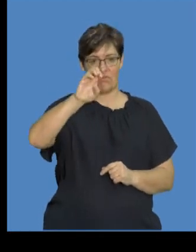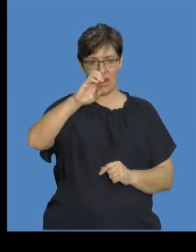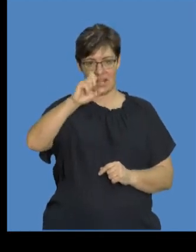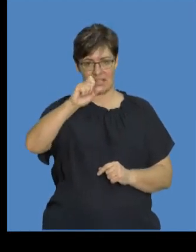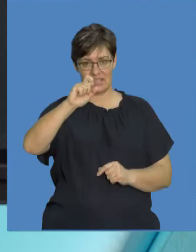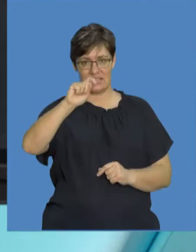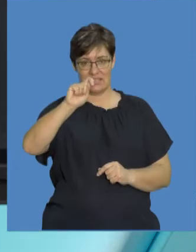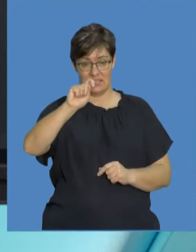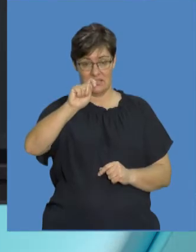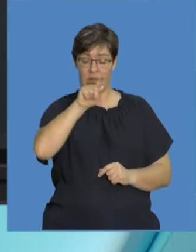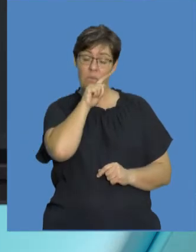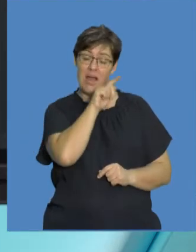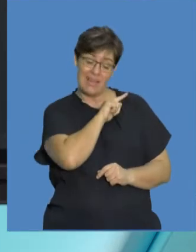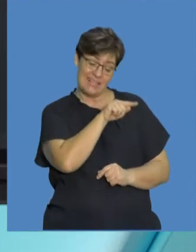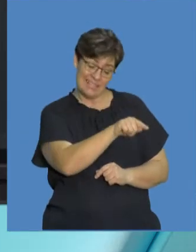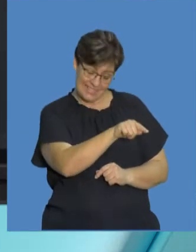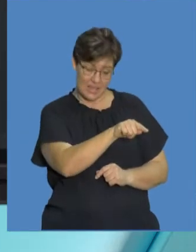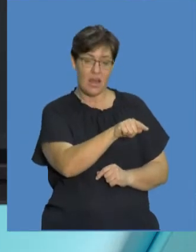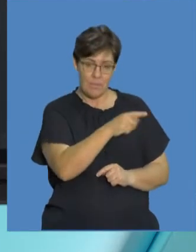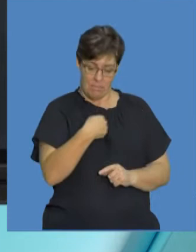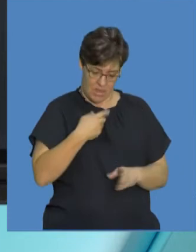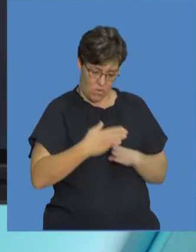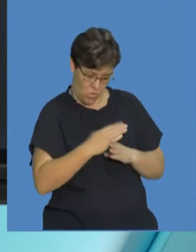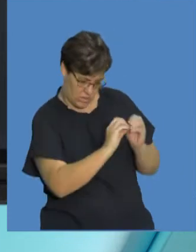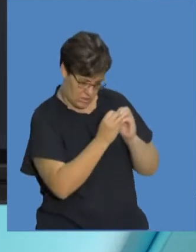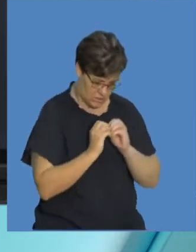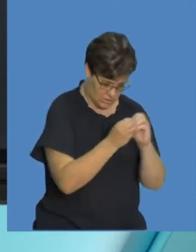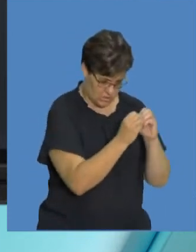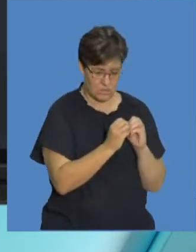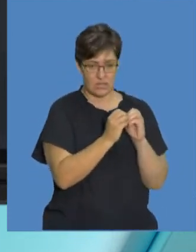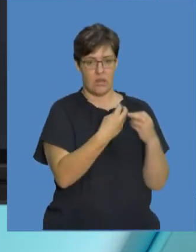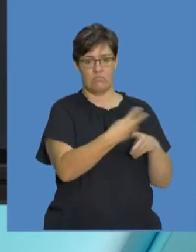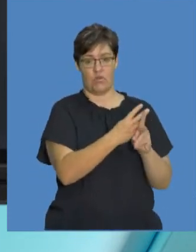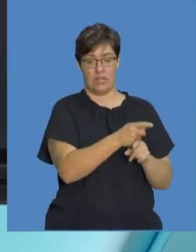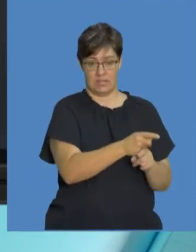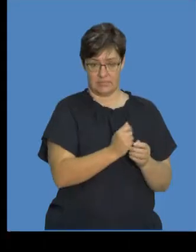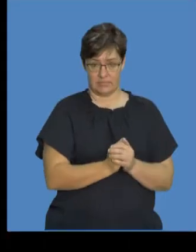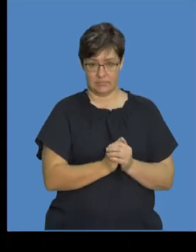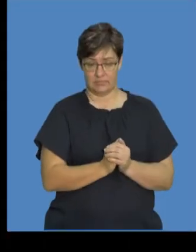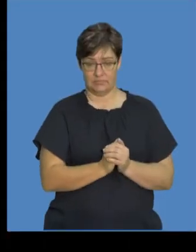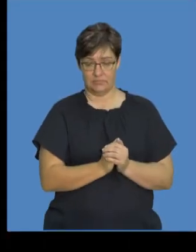because those are the people working in the making of the product. Okay.